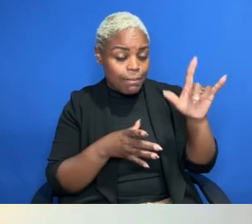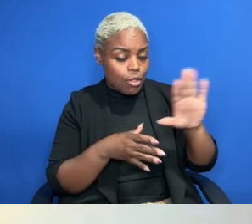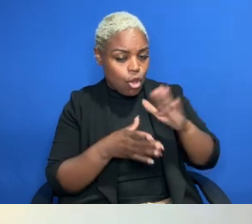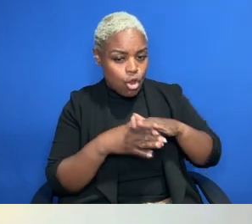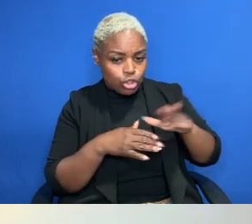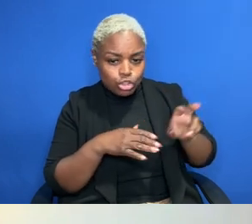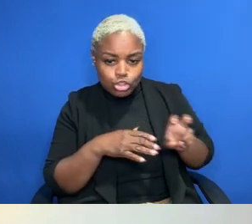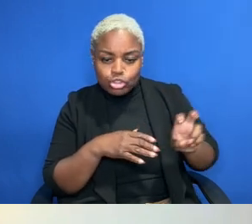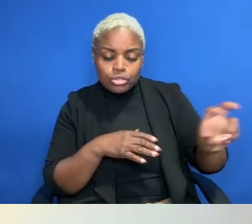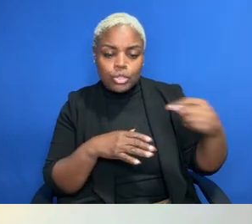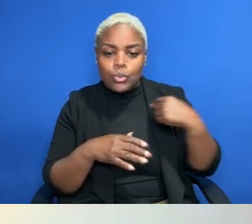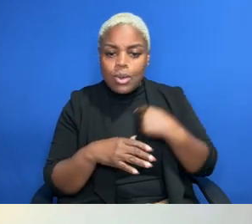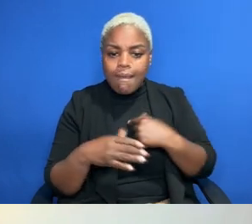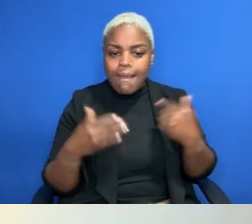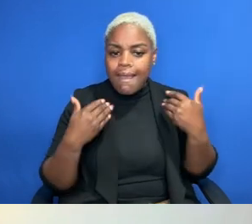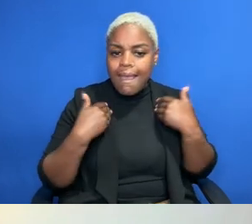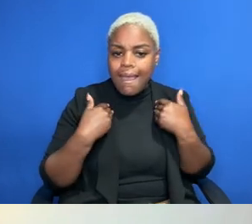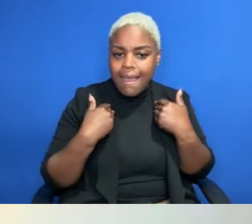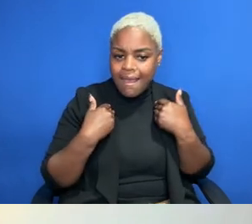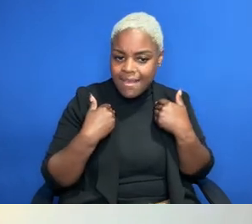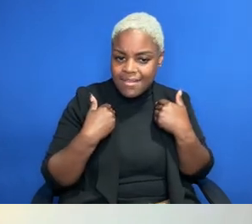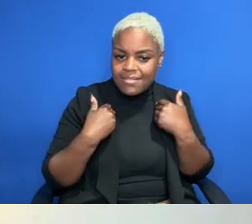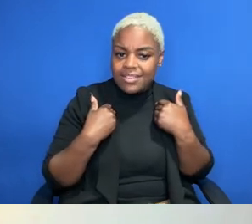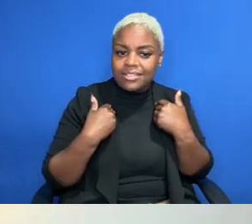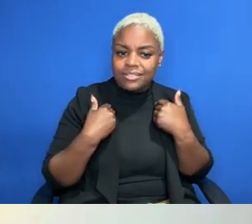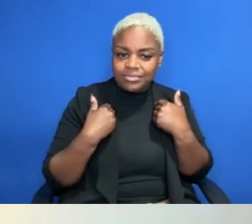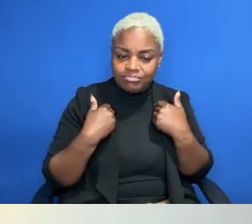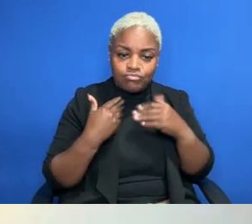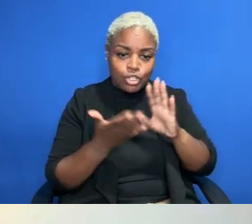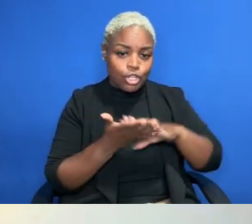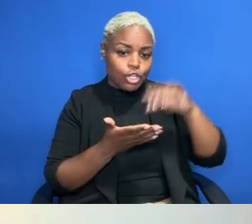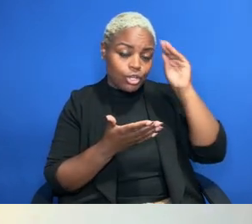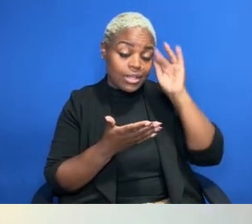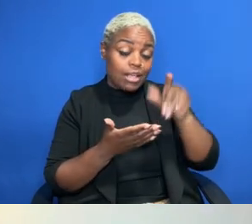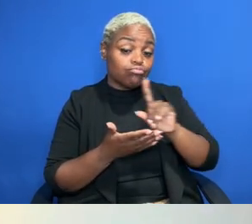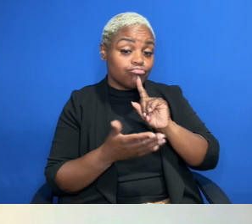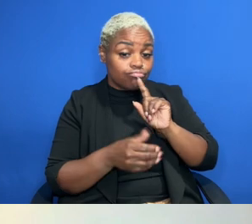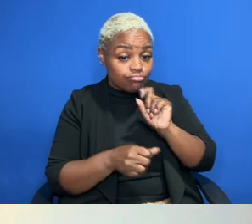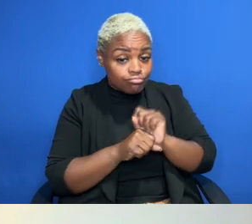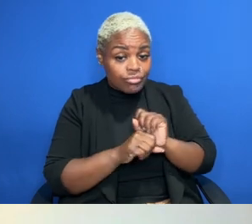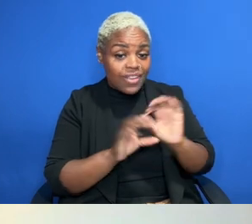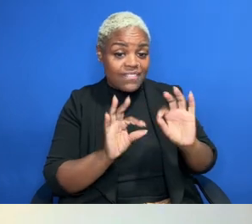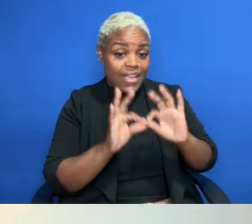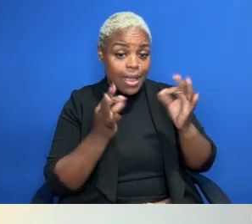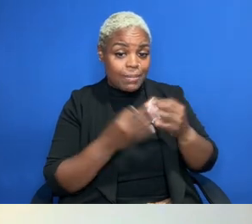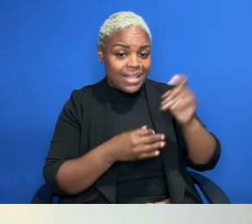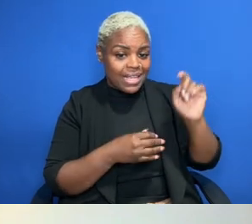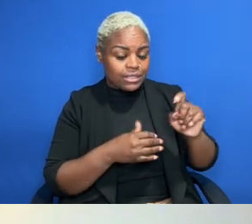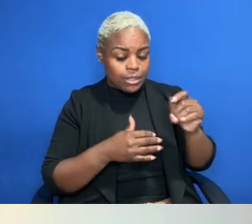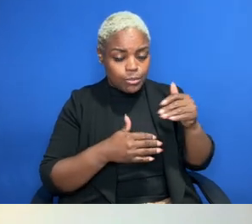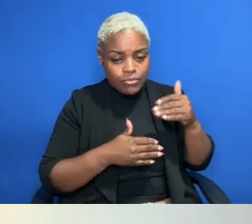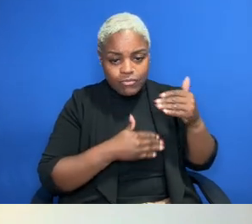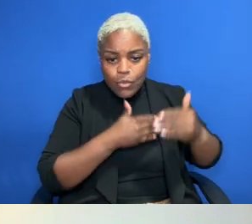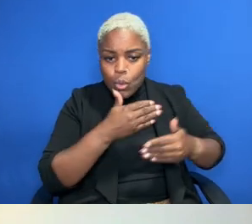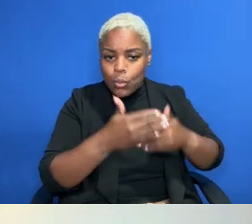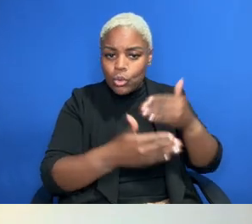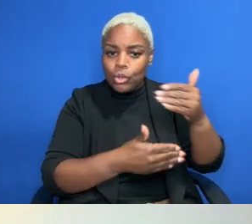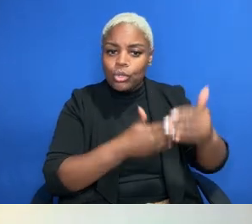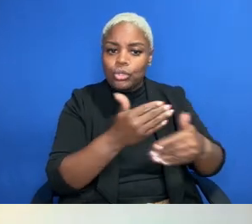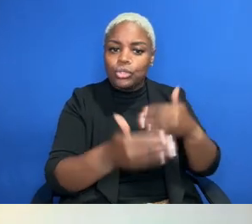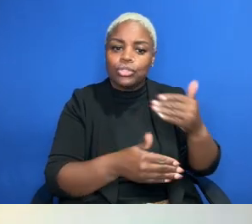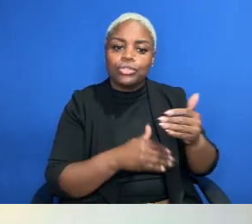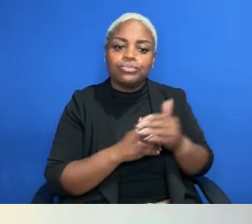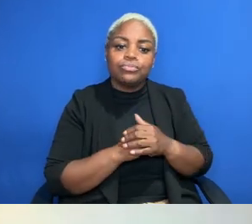along the way, with Emily on this journey, we have, you know, learned that really